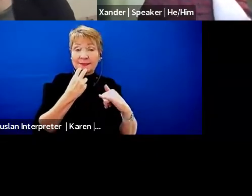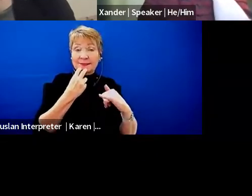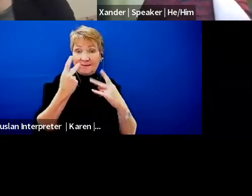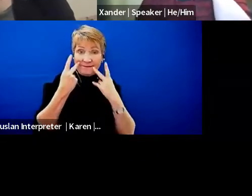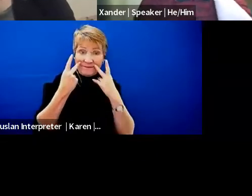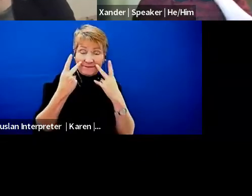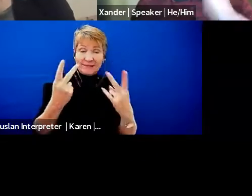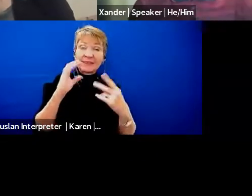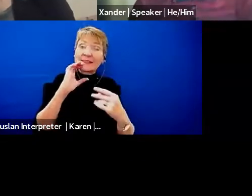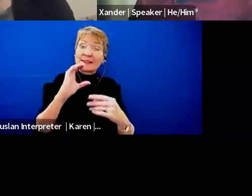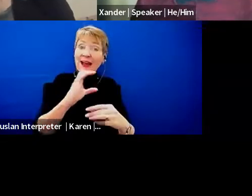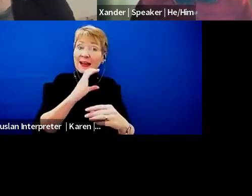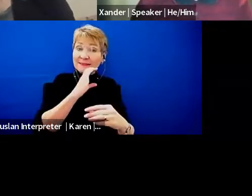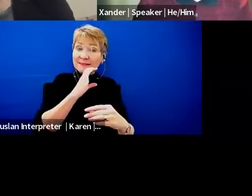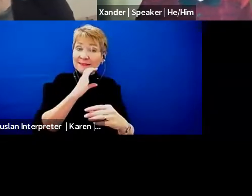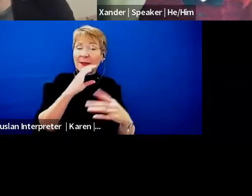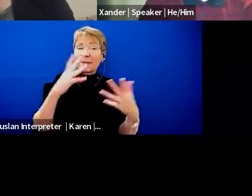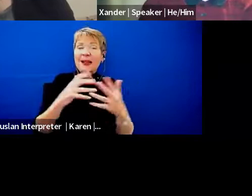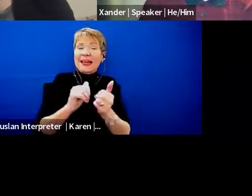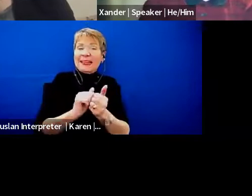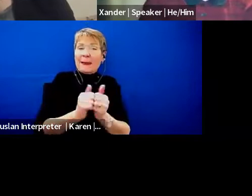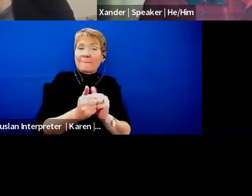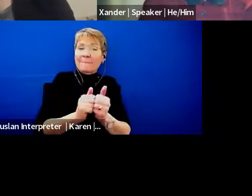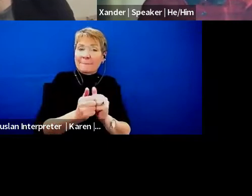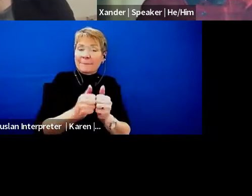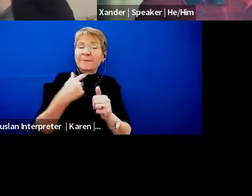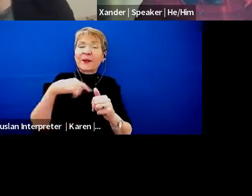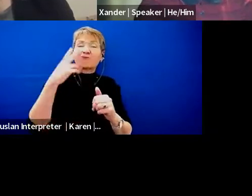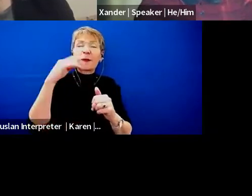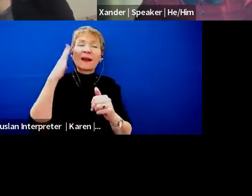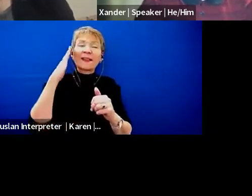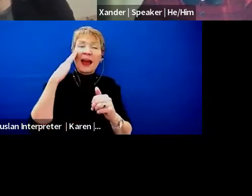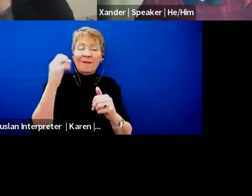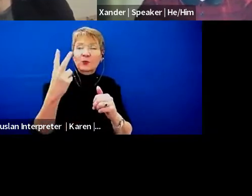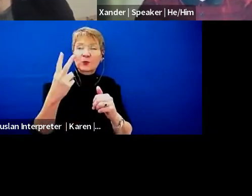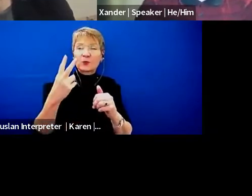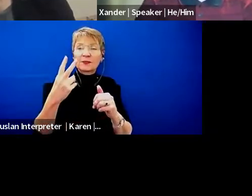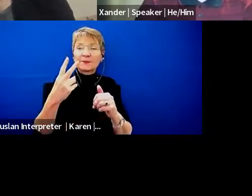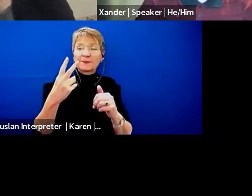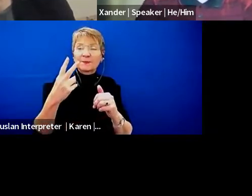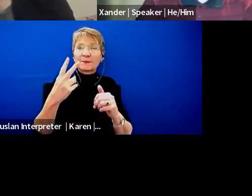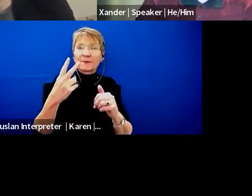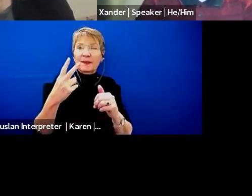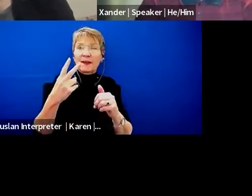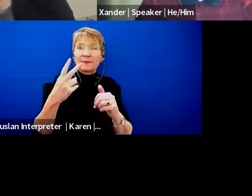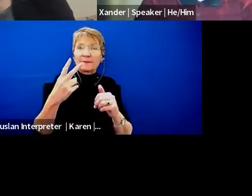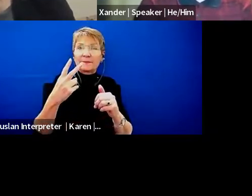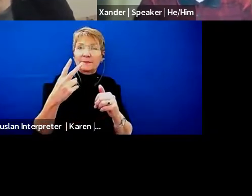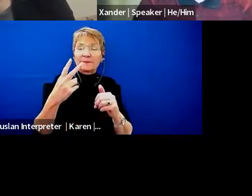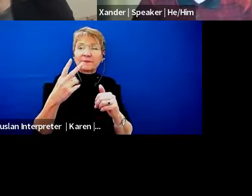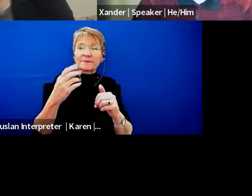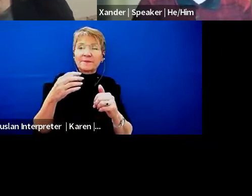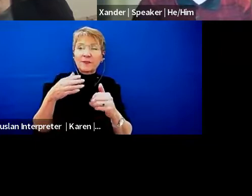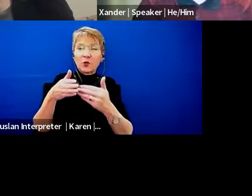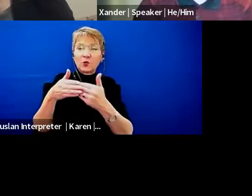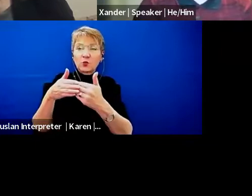cousins, we would play this game where my grandma had like two doors that circled around her through her kitchen and through